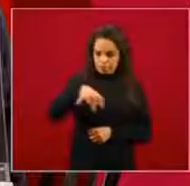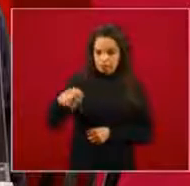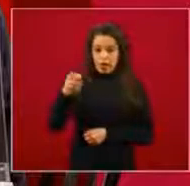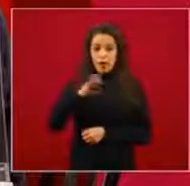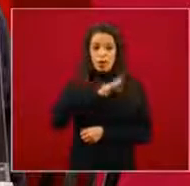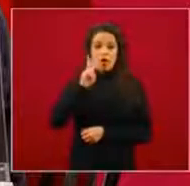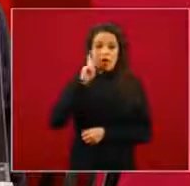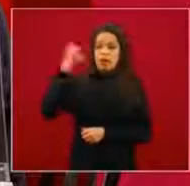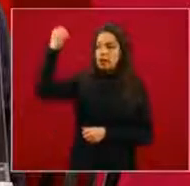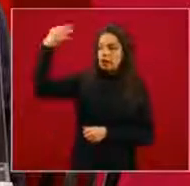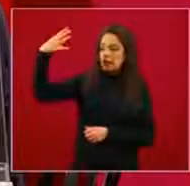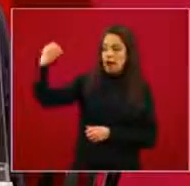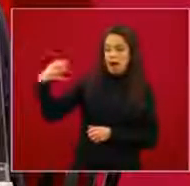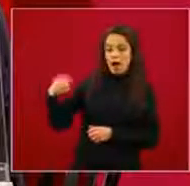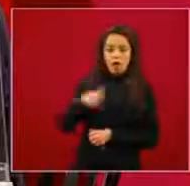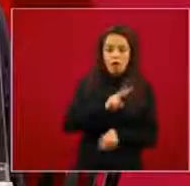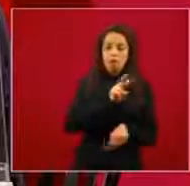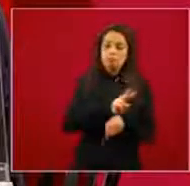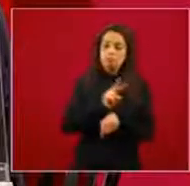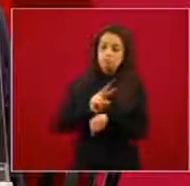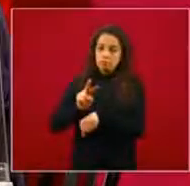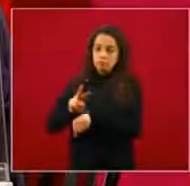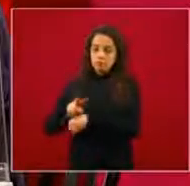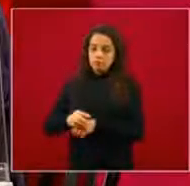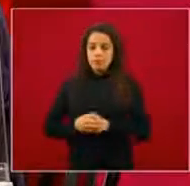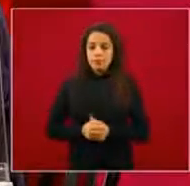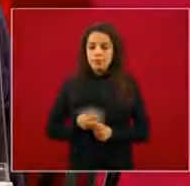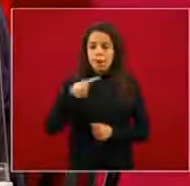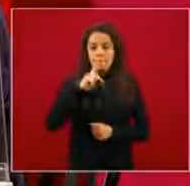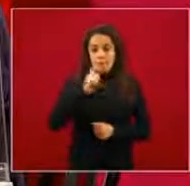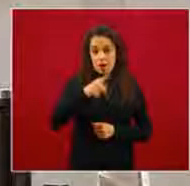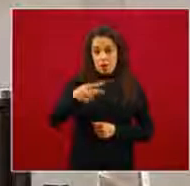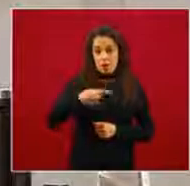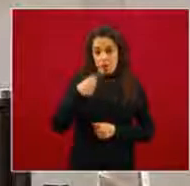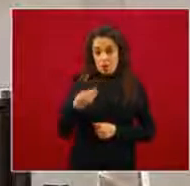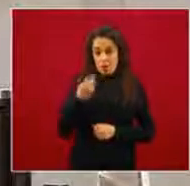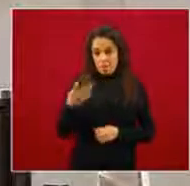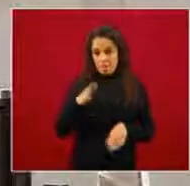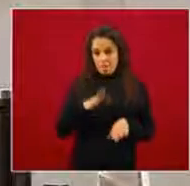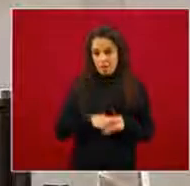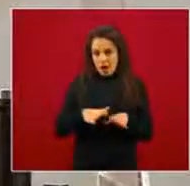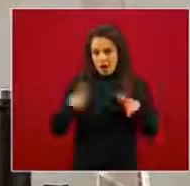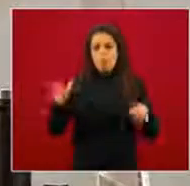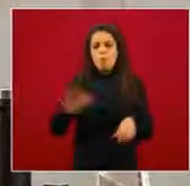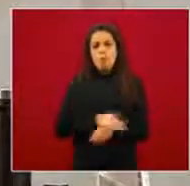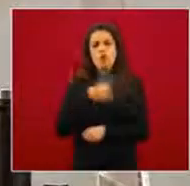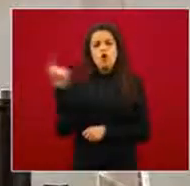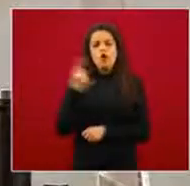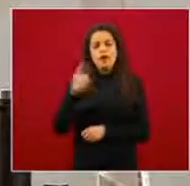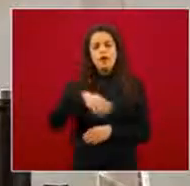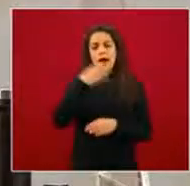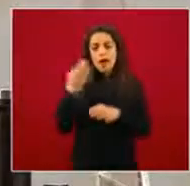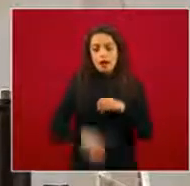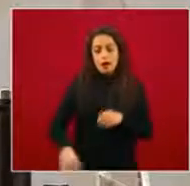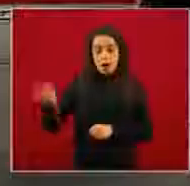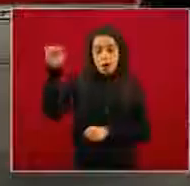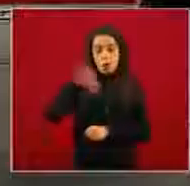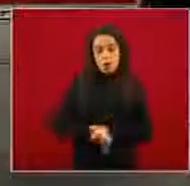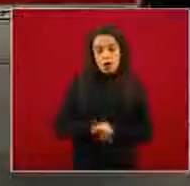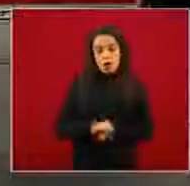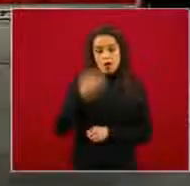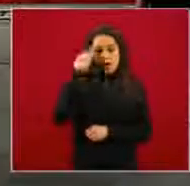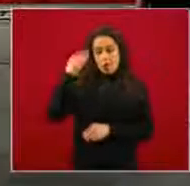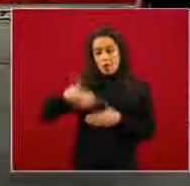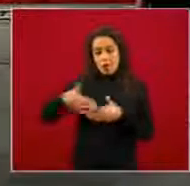going to use it as part of the color coding system for monitoring. But the question in terms of why today is